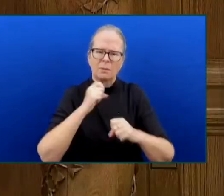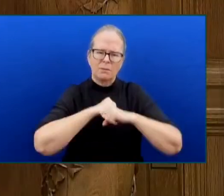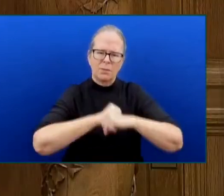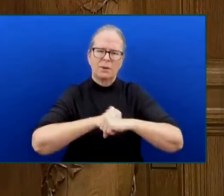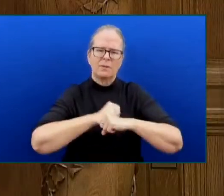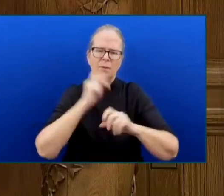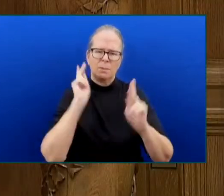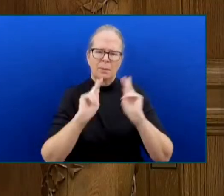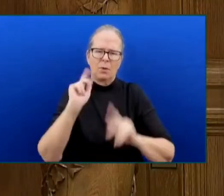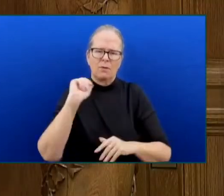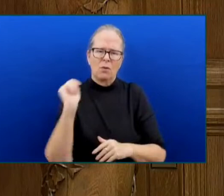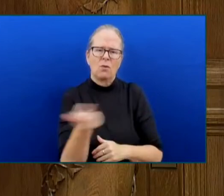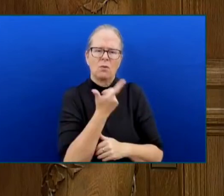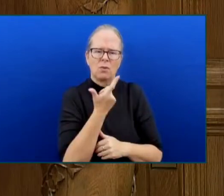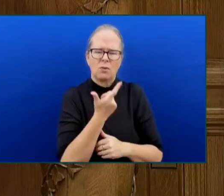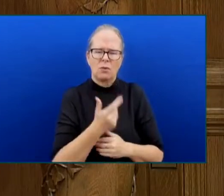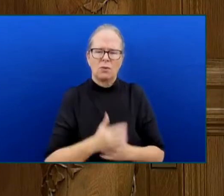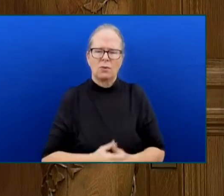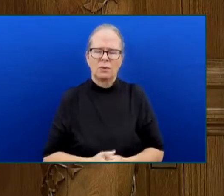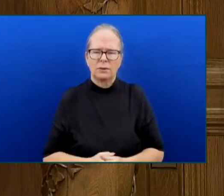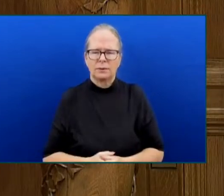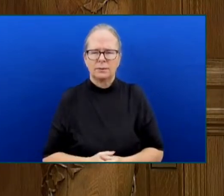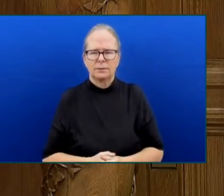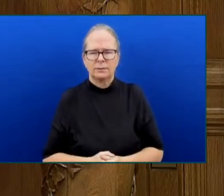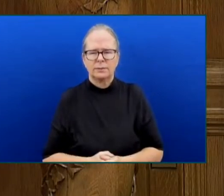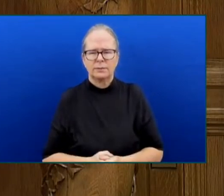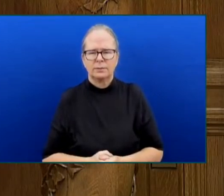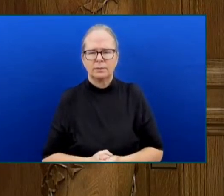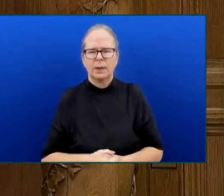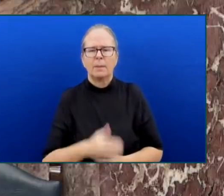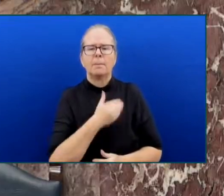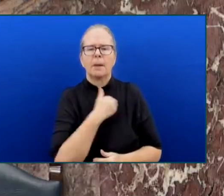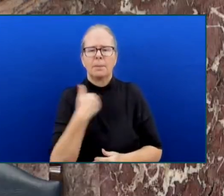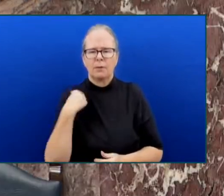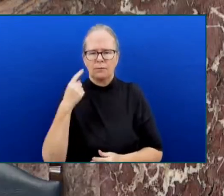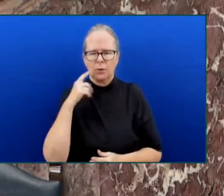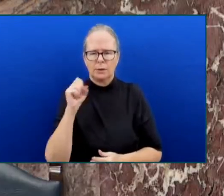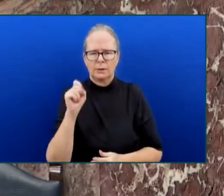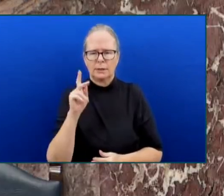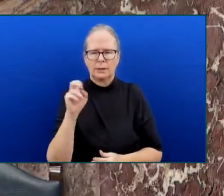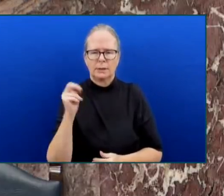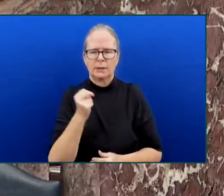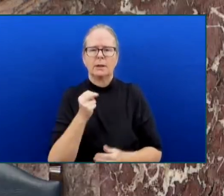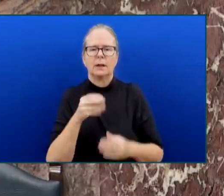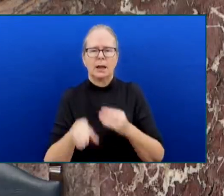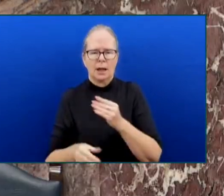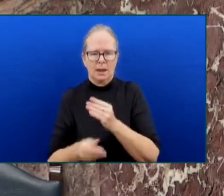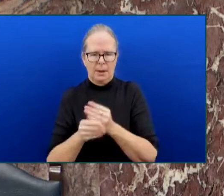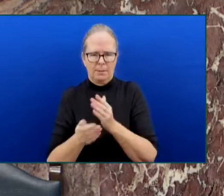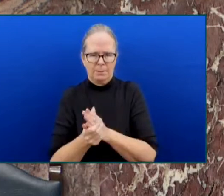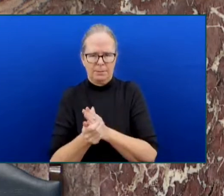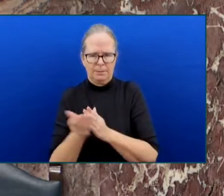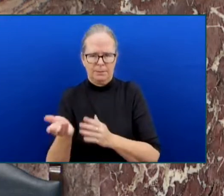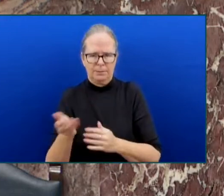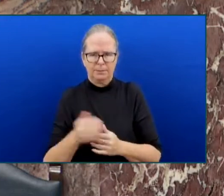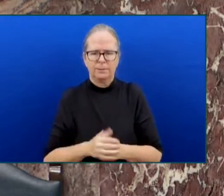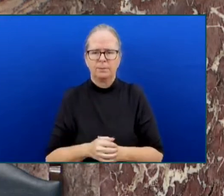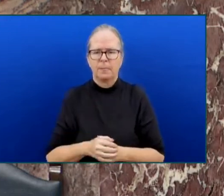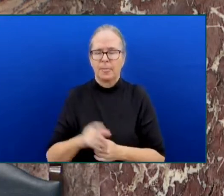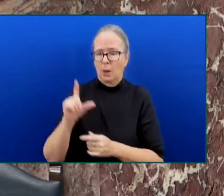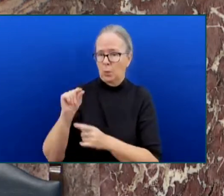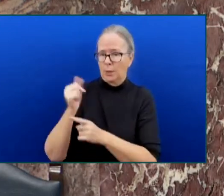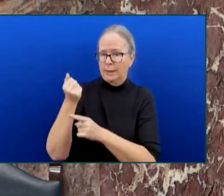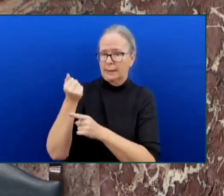Member for Skinner Supplemental. Mr. Speaker, since 2017, taxes have been risen for British Columbians by $20